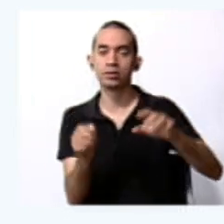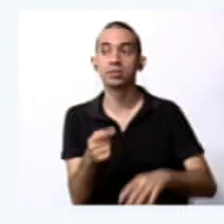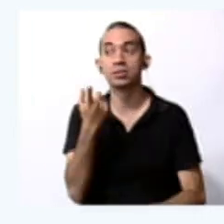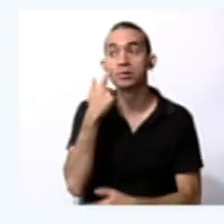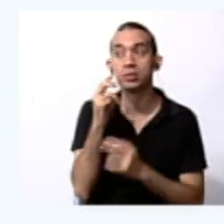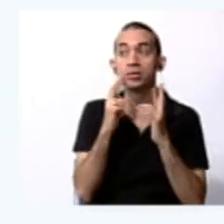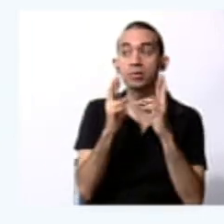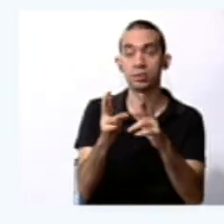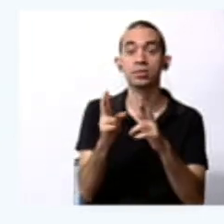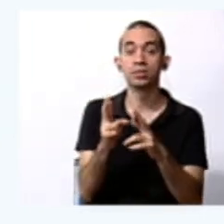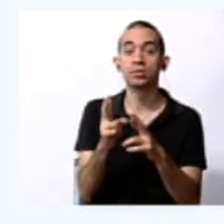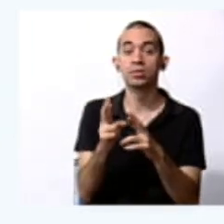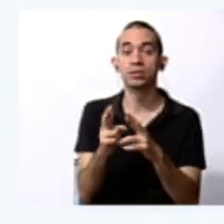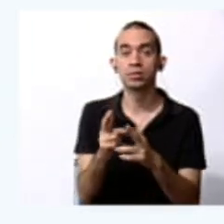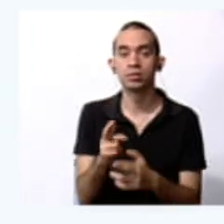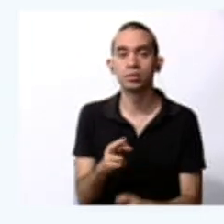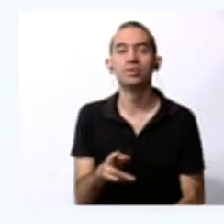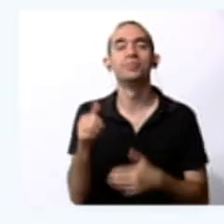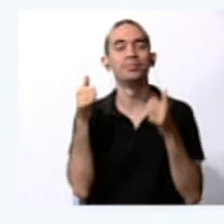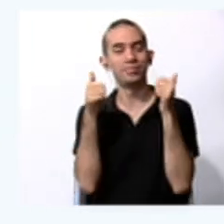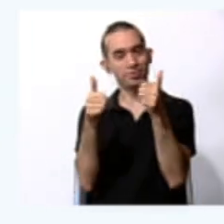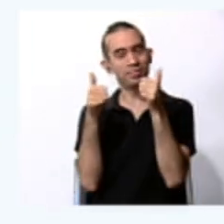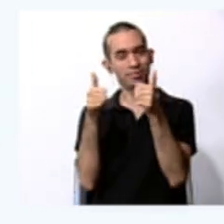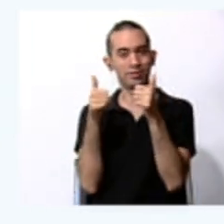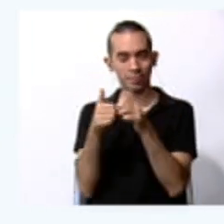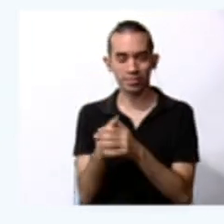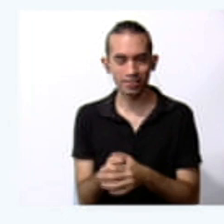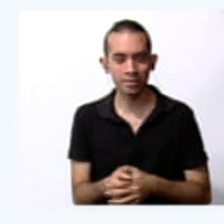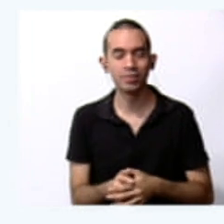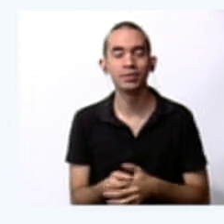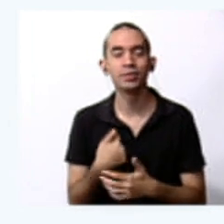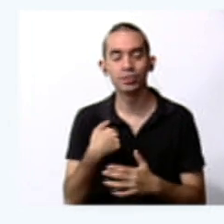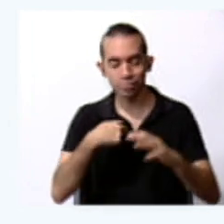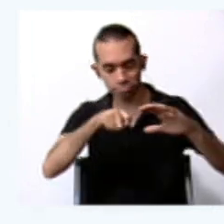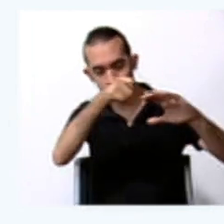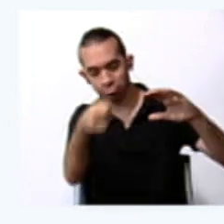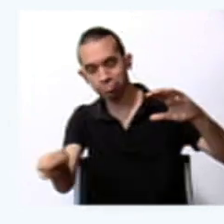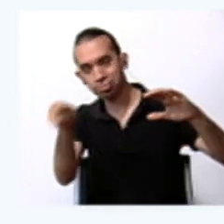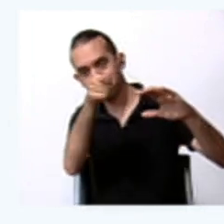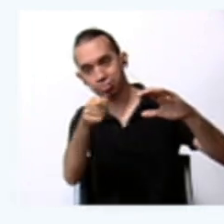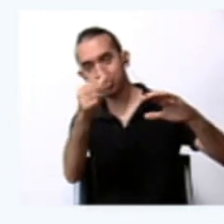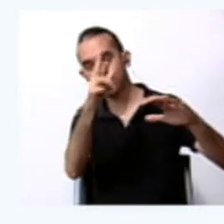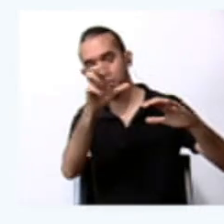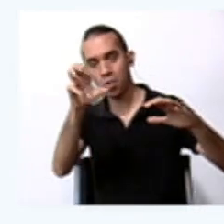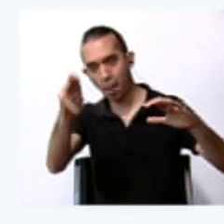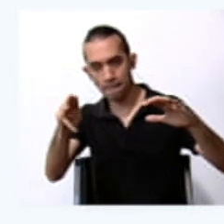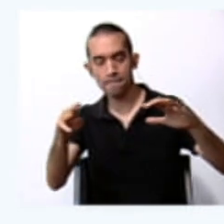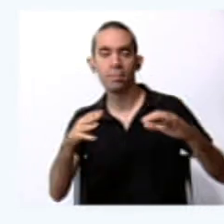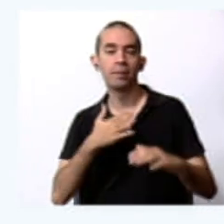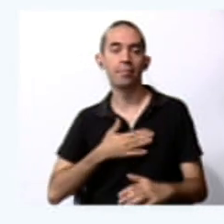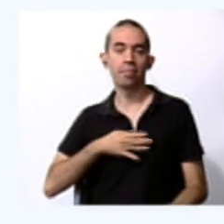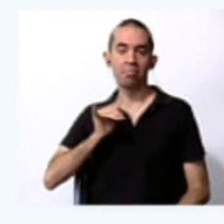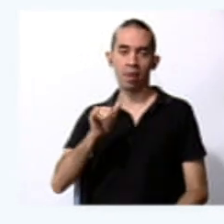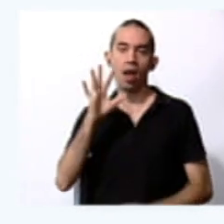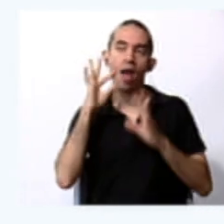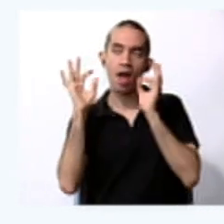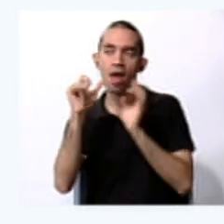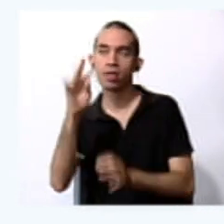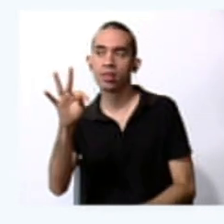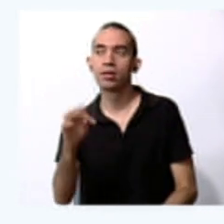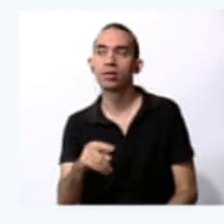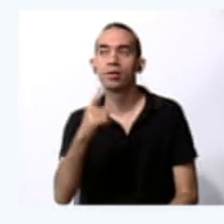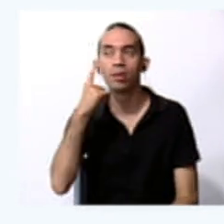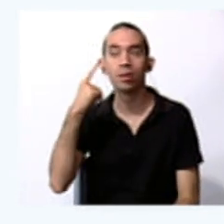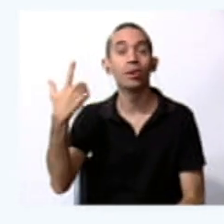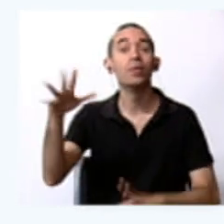answer. Very good. I groom my cat. Amazing. And we have